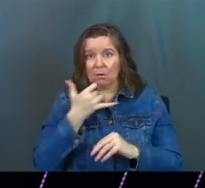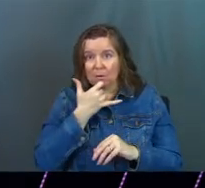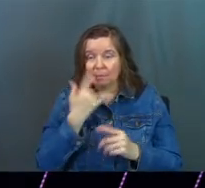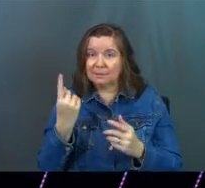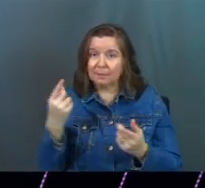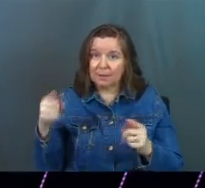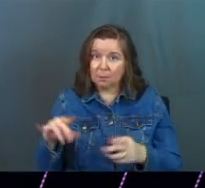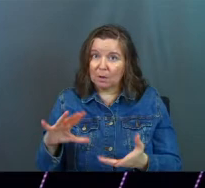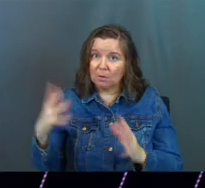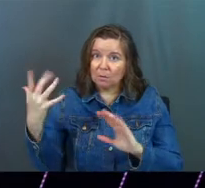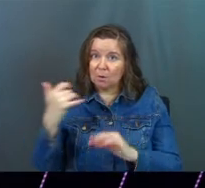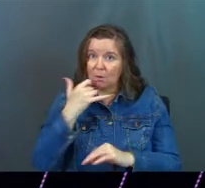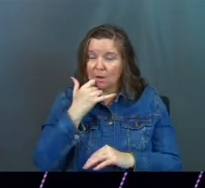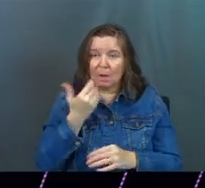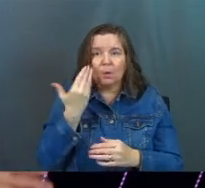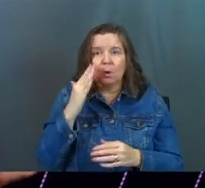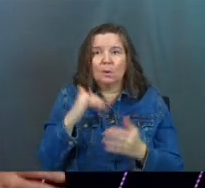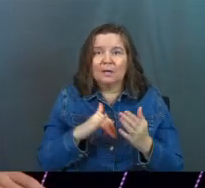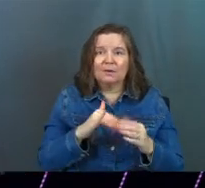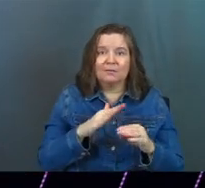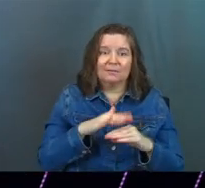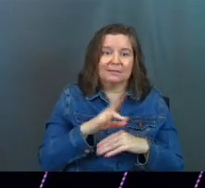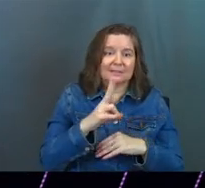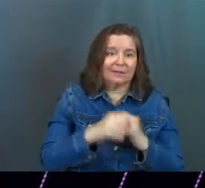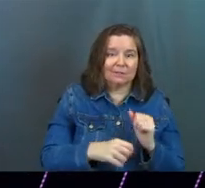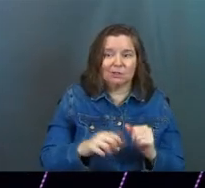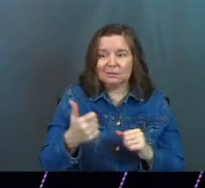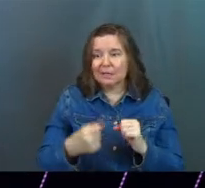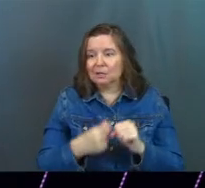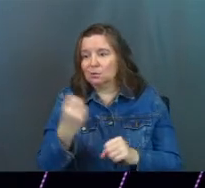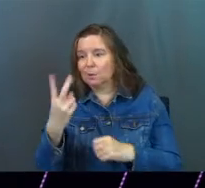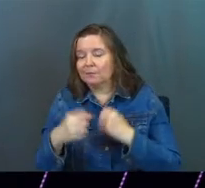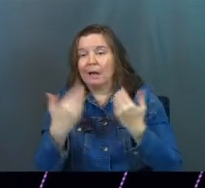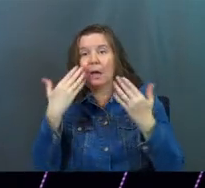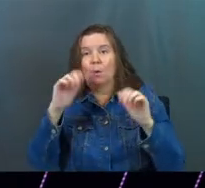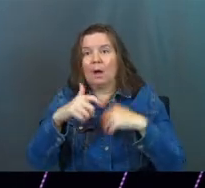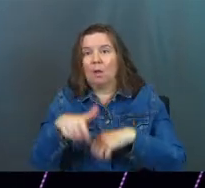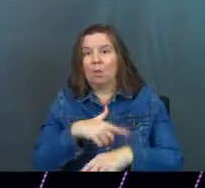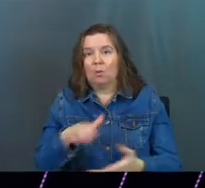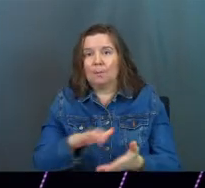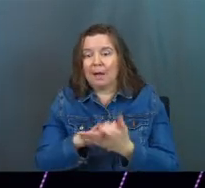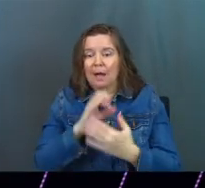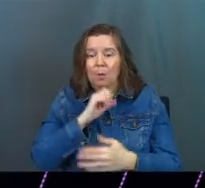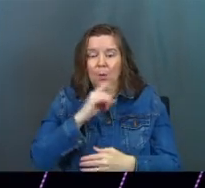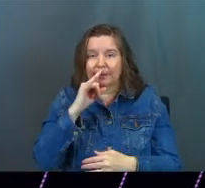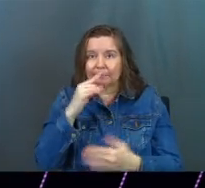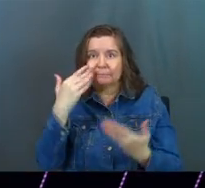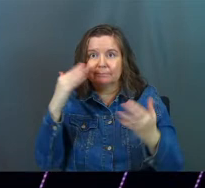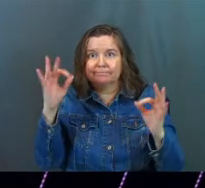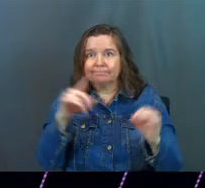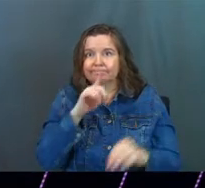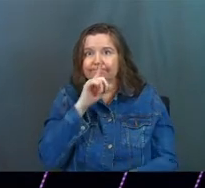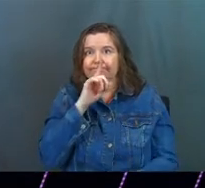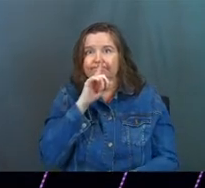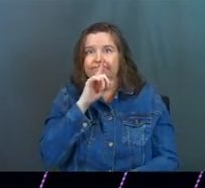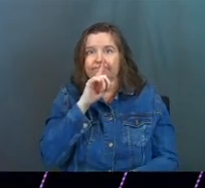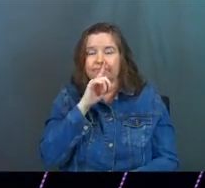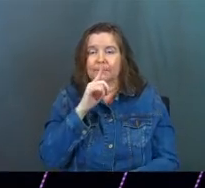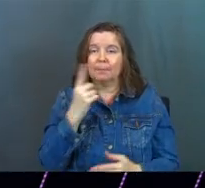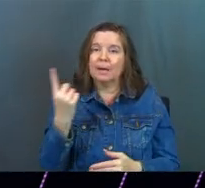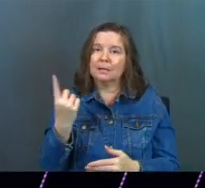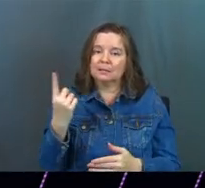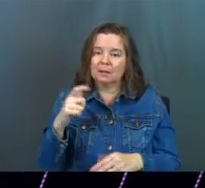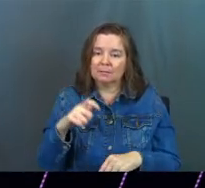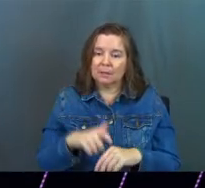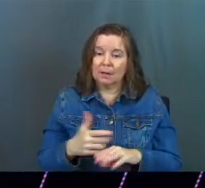went wrong. And we don't know if it's after 7 years, 10 years, 12 years. I don't know how long they were married, how old the kids got before this moment happened. But at